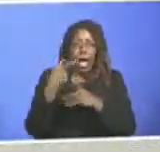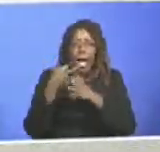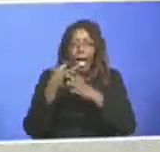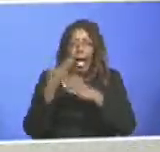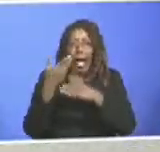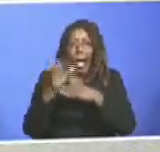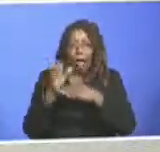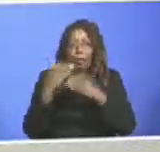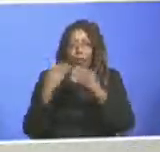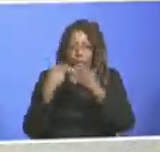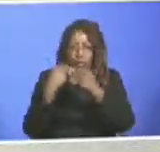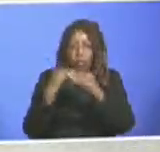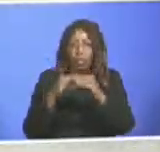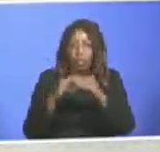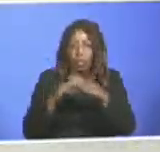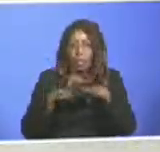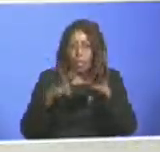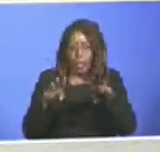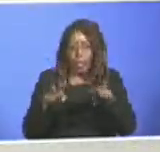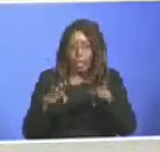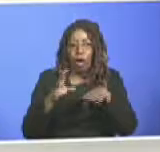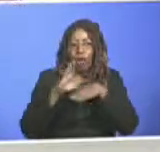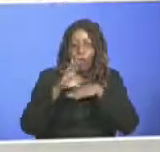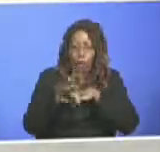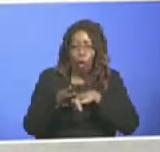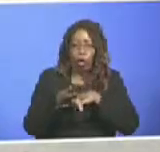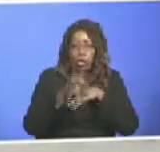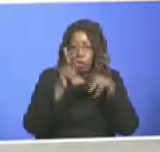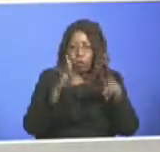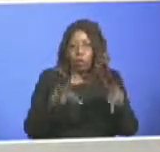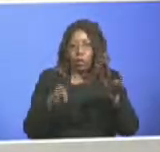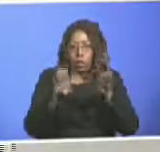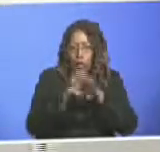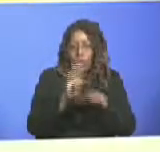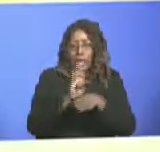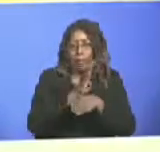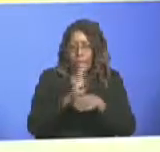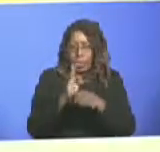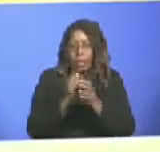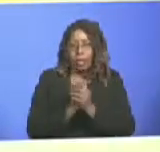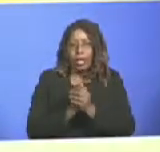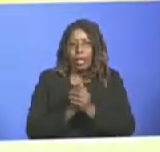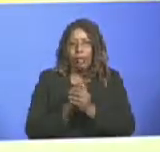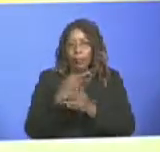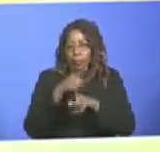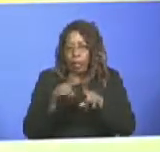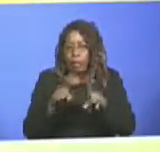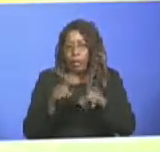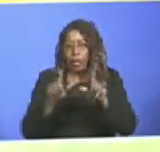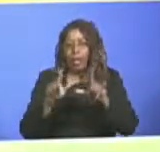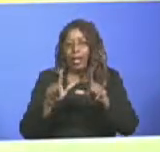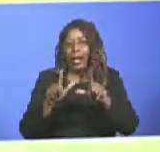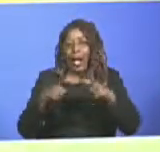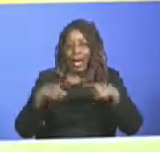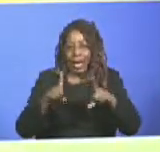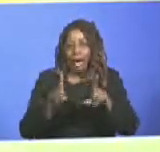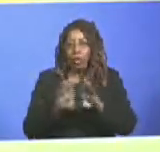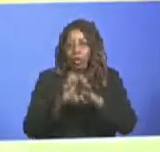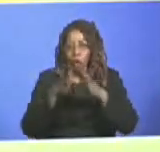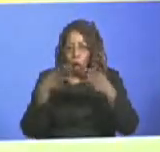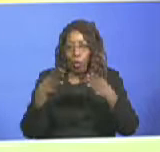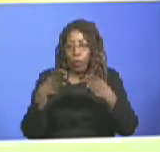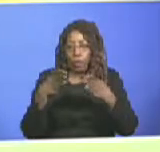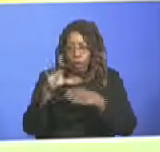the COVID-19 pandemic forced vendors to shut down several times. Even since they have been allowed to reopen with curbside delivery and